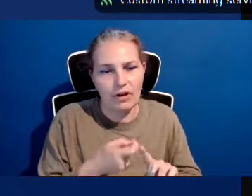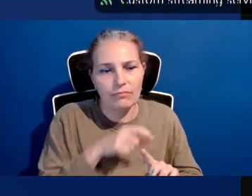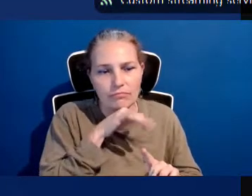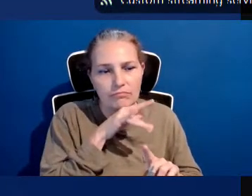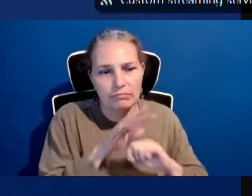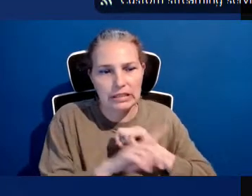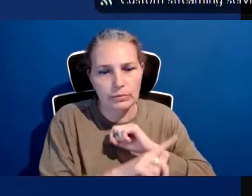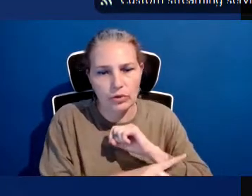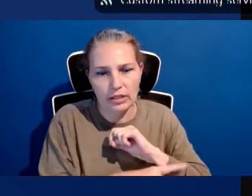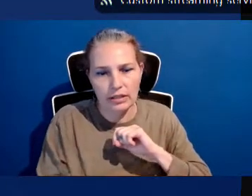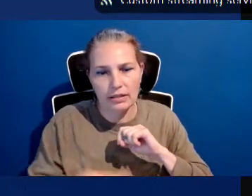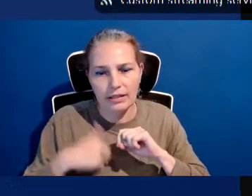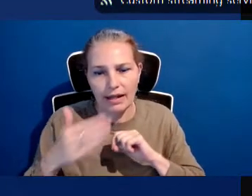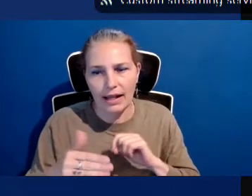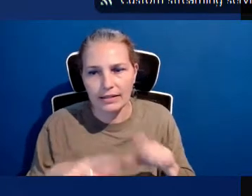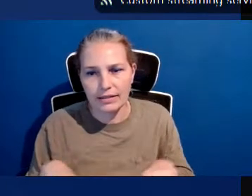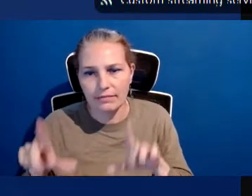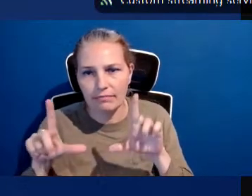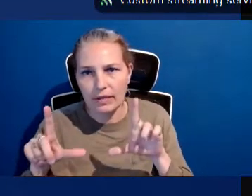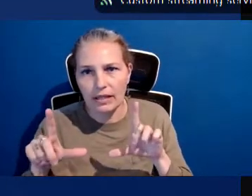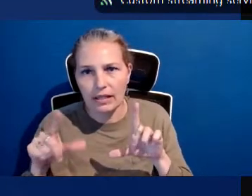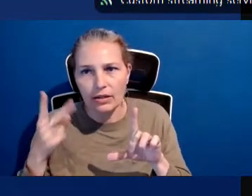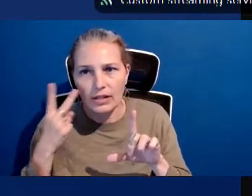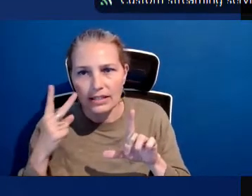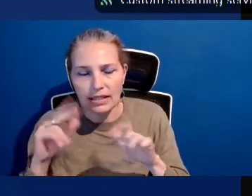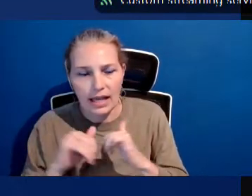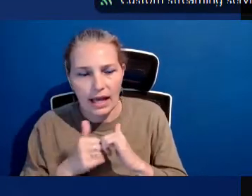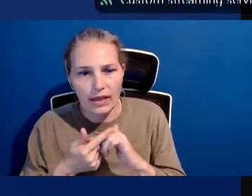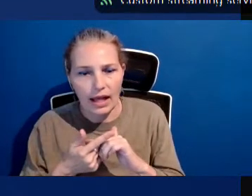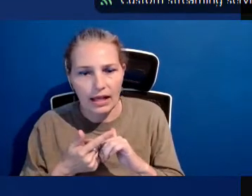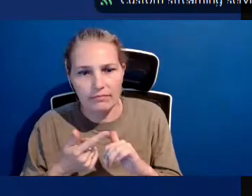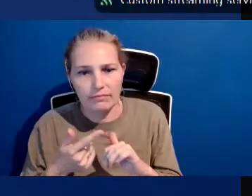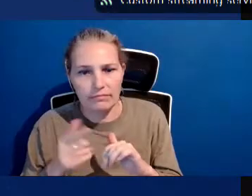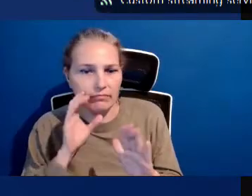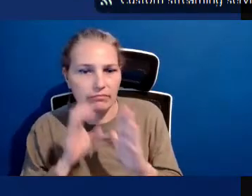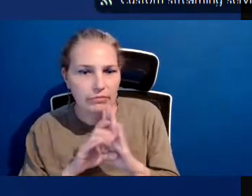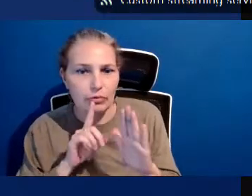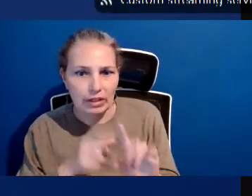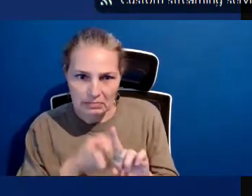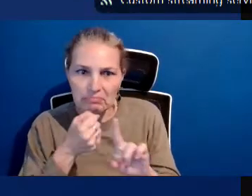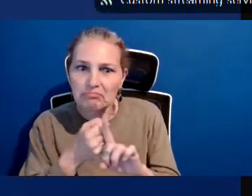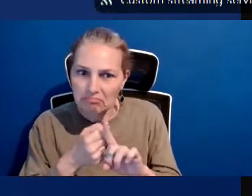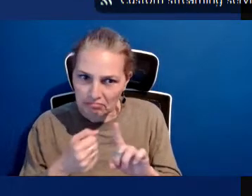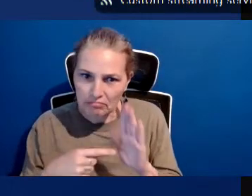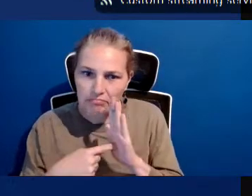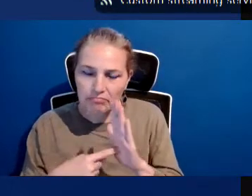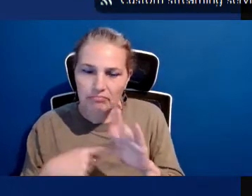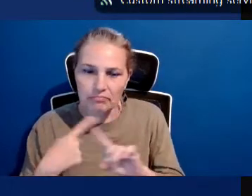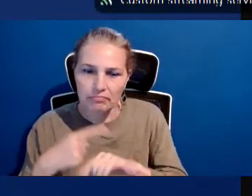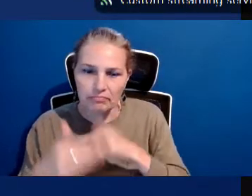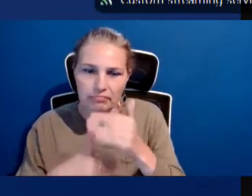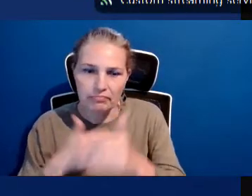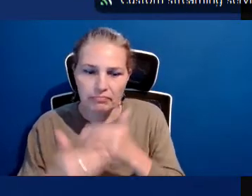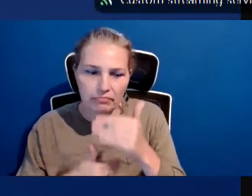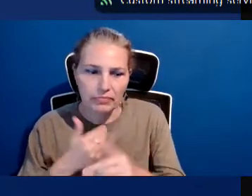next slide, please. These impactful photos show further progress and construction ongoing at a couple of sites in